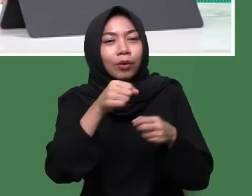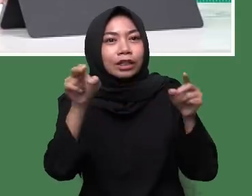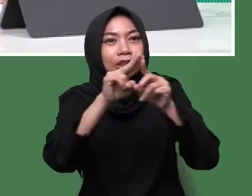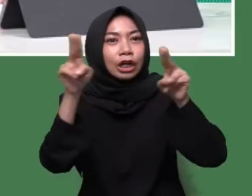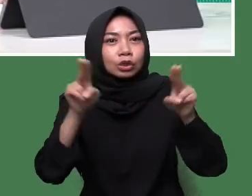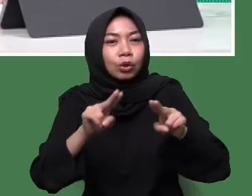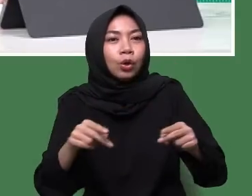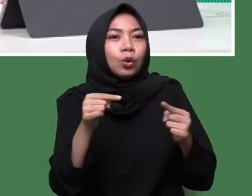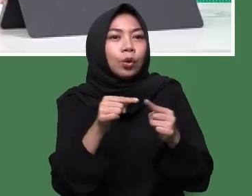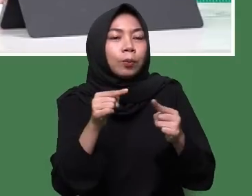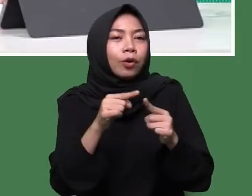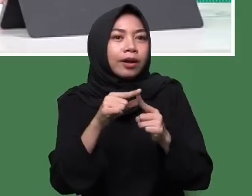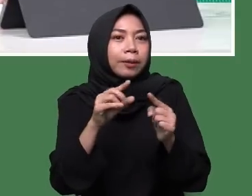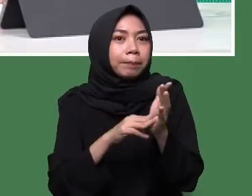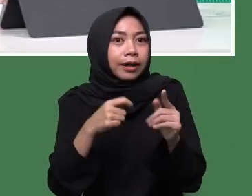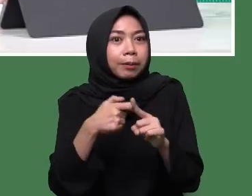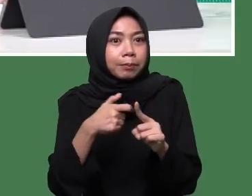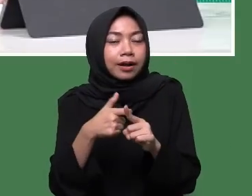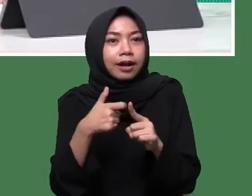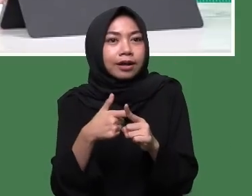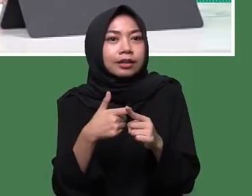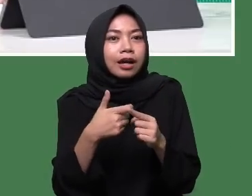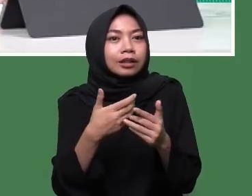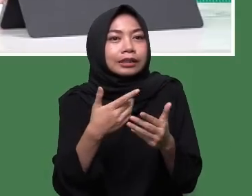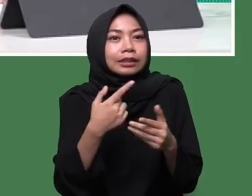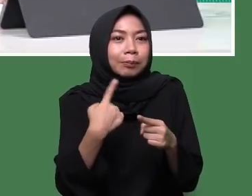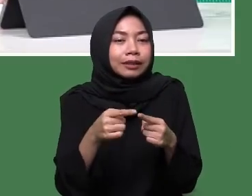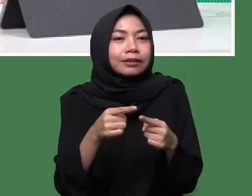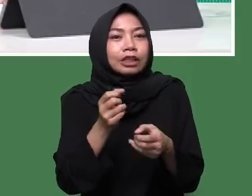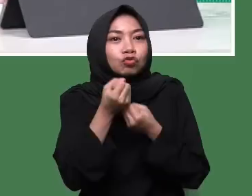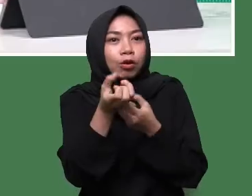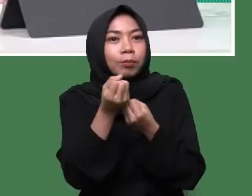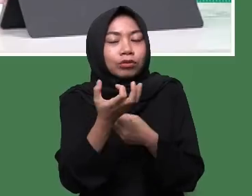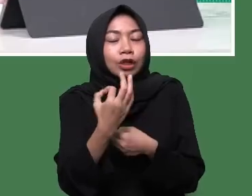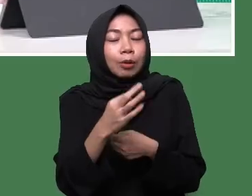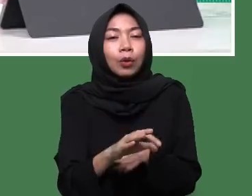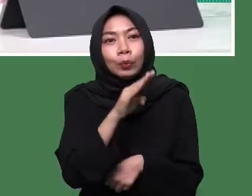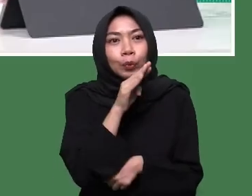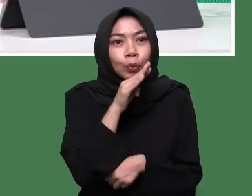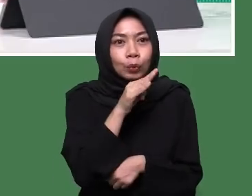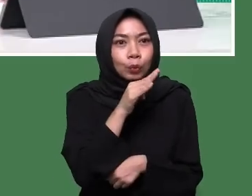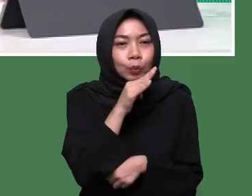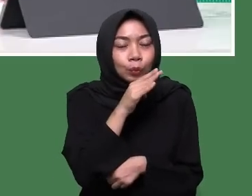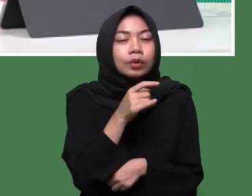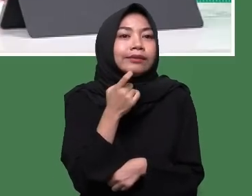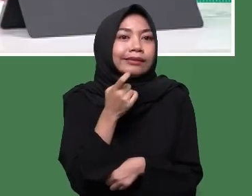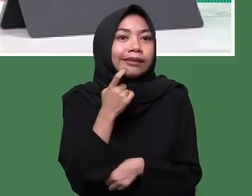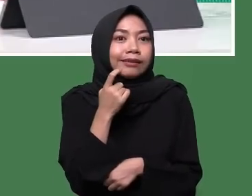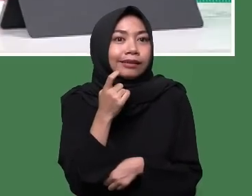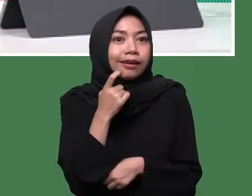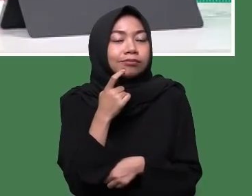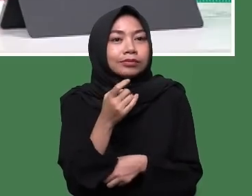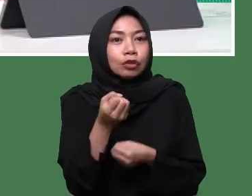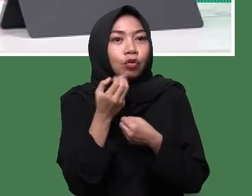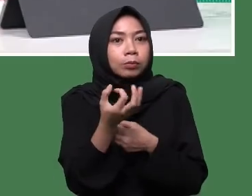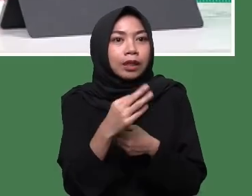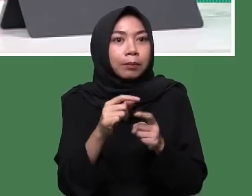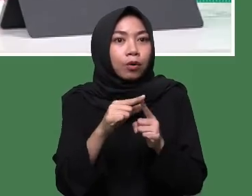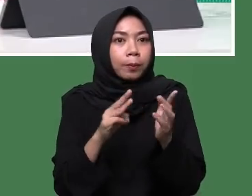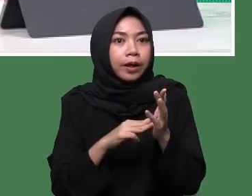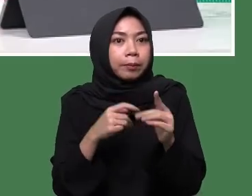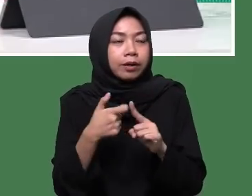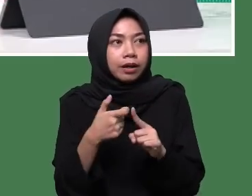this, Professor. So we would certainly like to keep in touch with you. Sure. I'd just like to, in terms of the JSEC, I'd